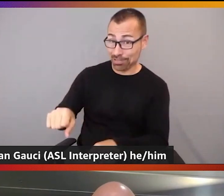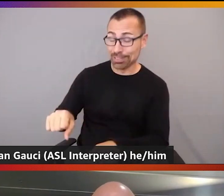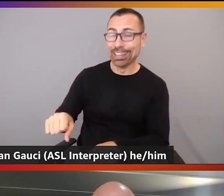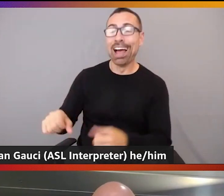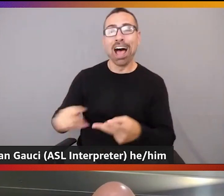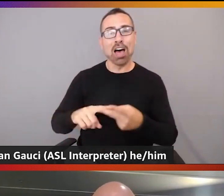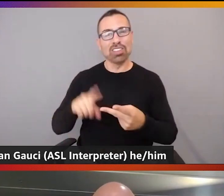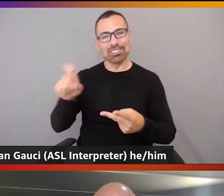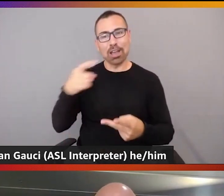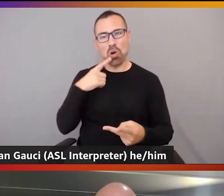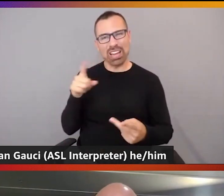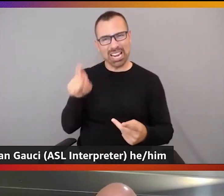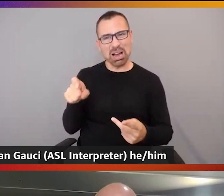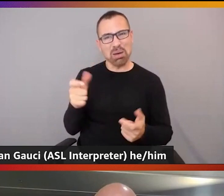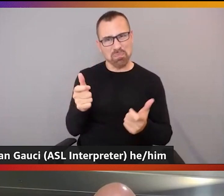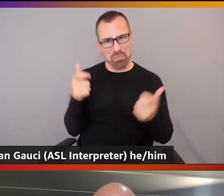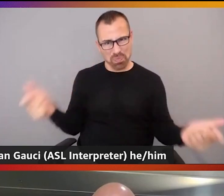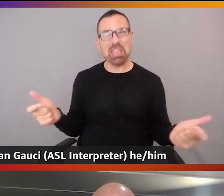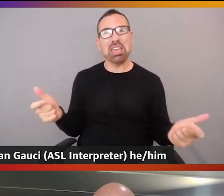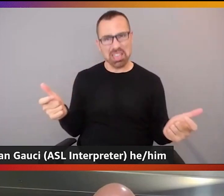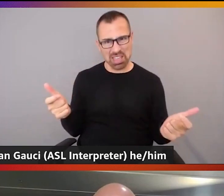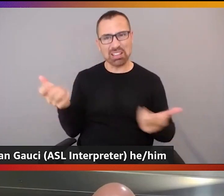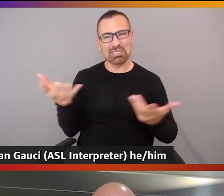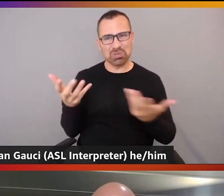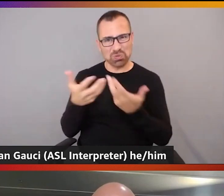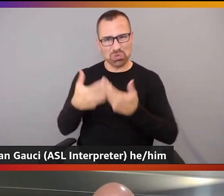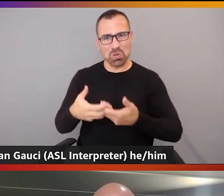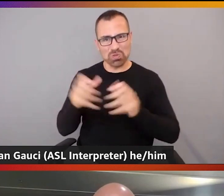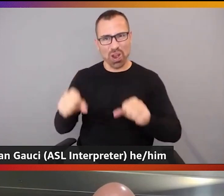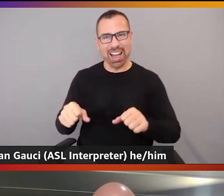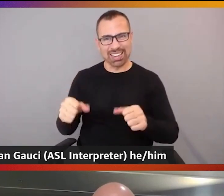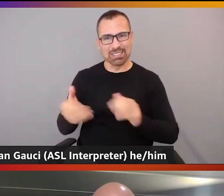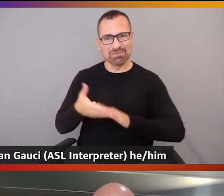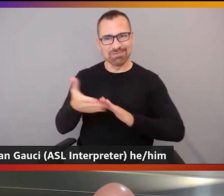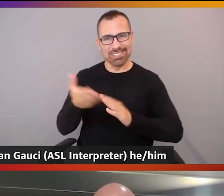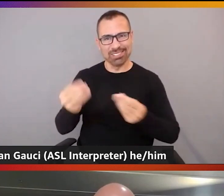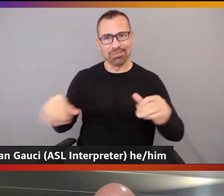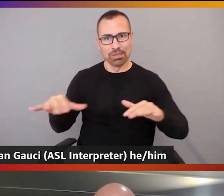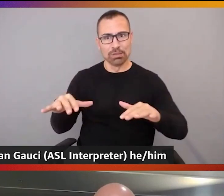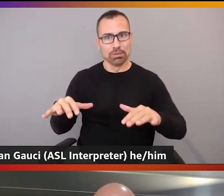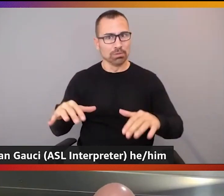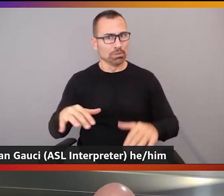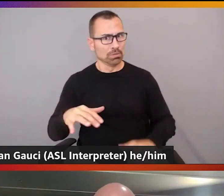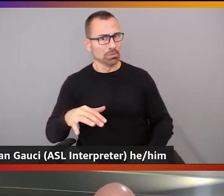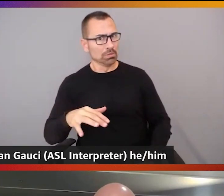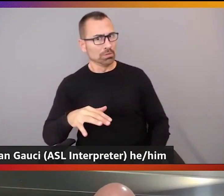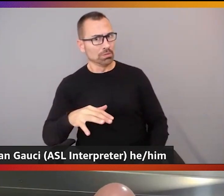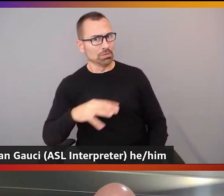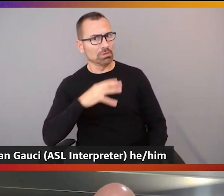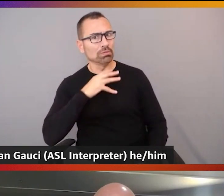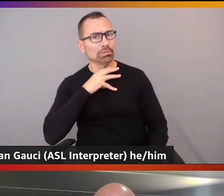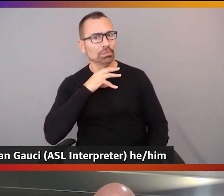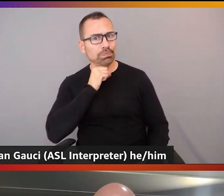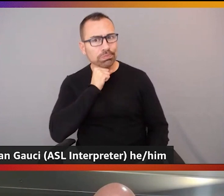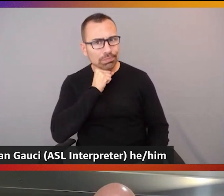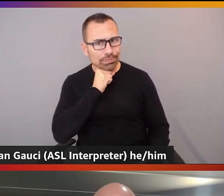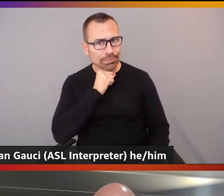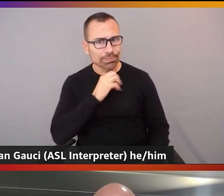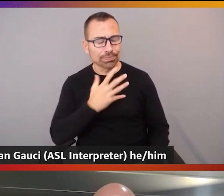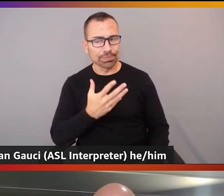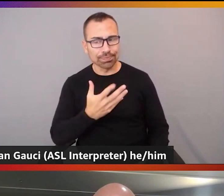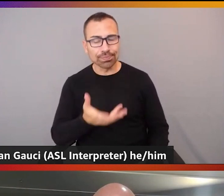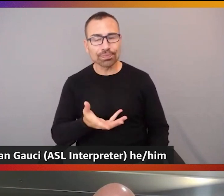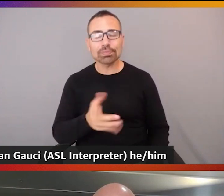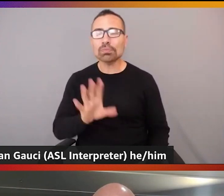install it on and run. It's, right. There's some hurdles. So with with the launch of Schema